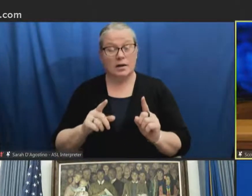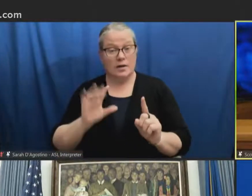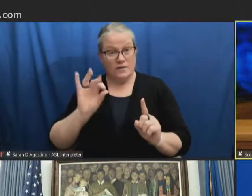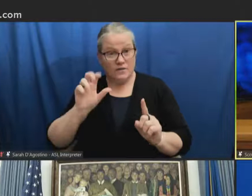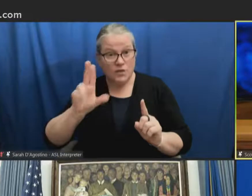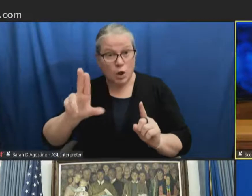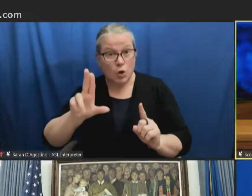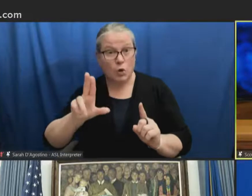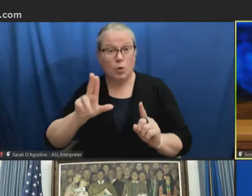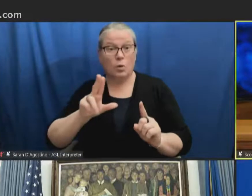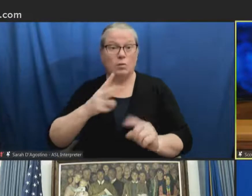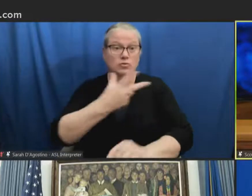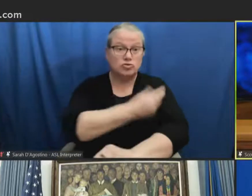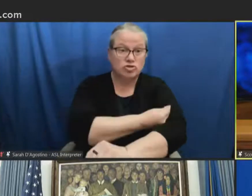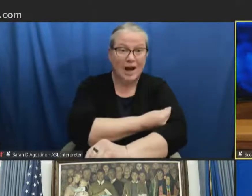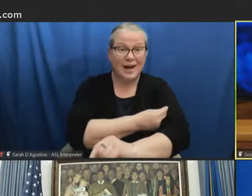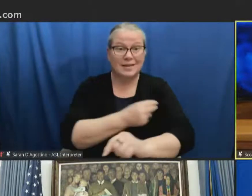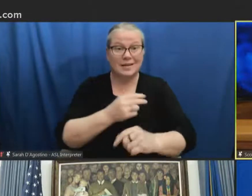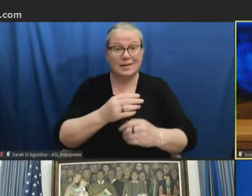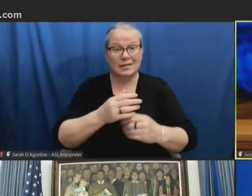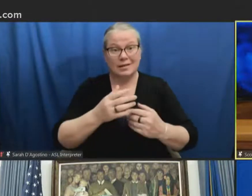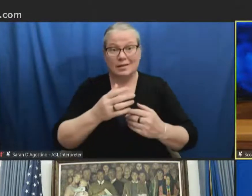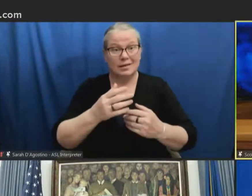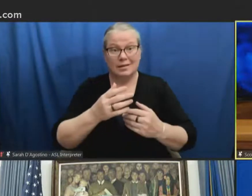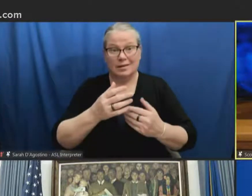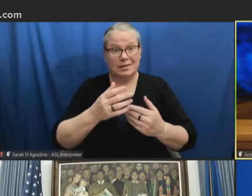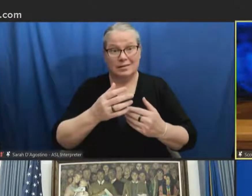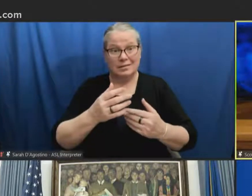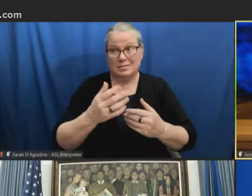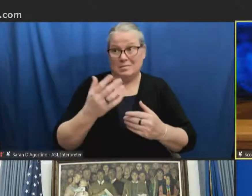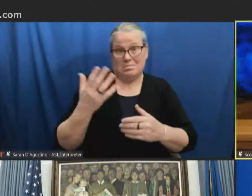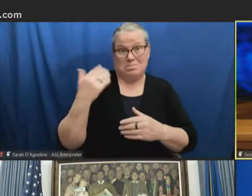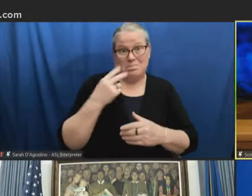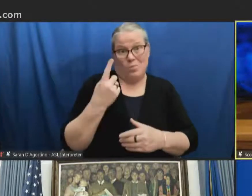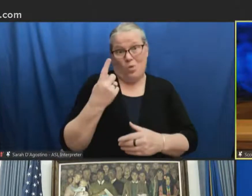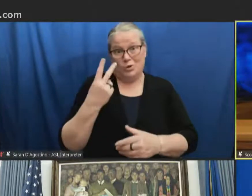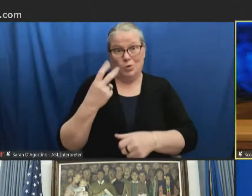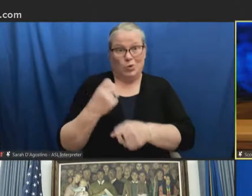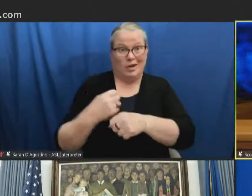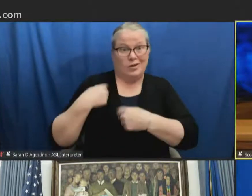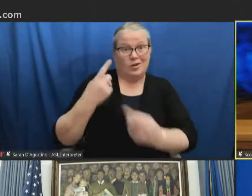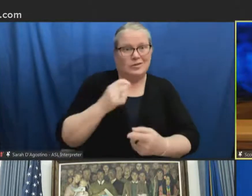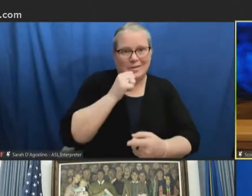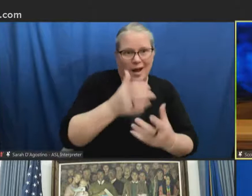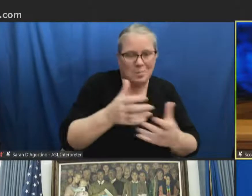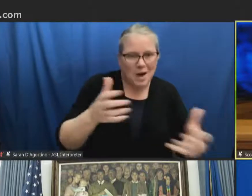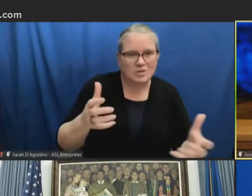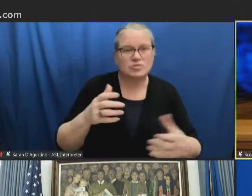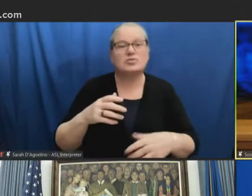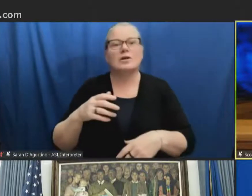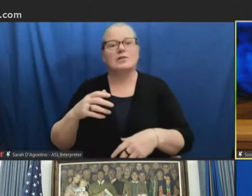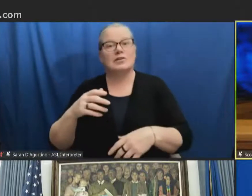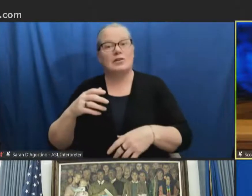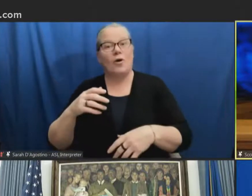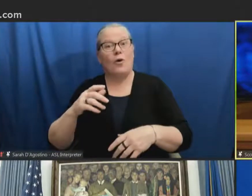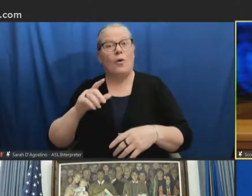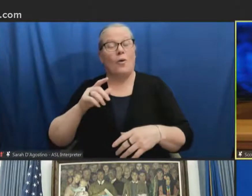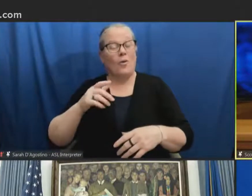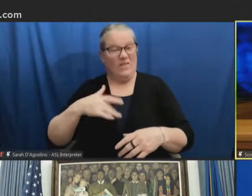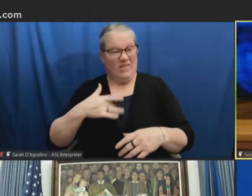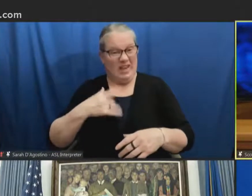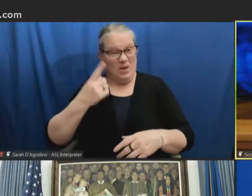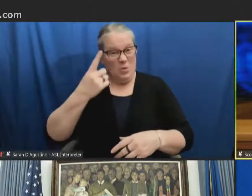of years. We're going to have a very big flu season, and you superimpose some level of COVID spread, and maybe a substantial level of COVID spread in